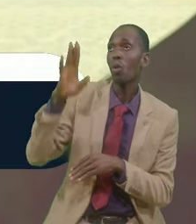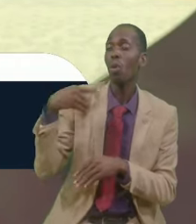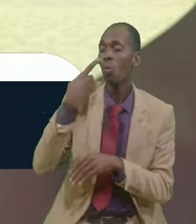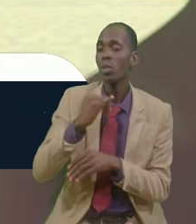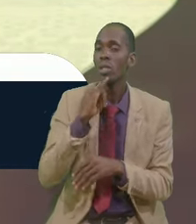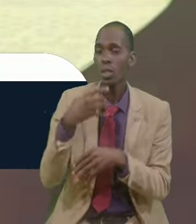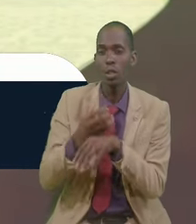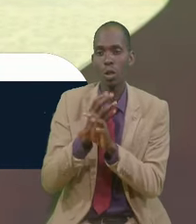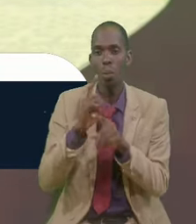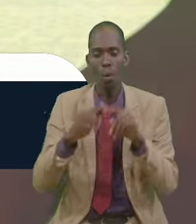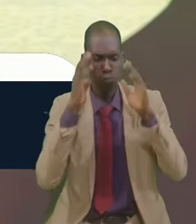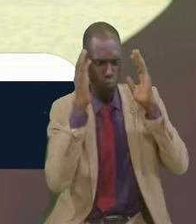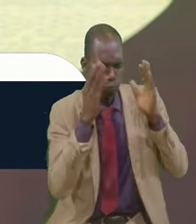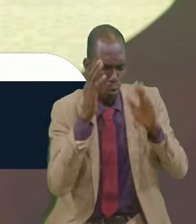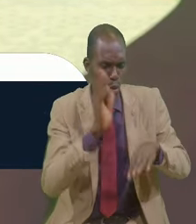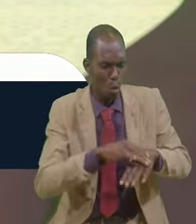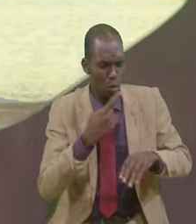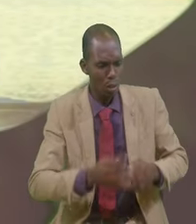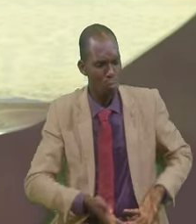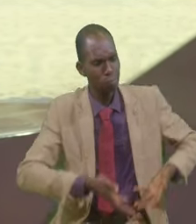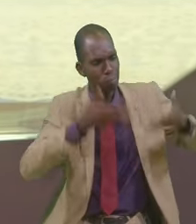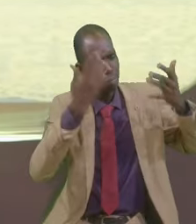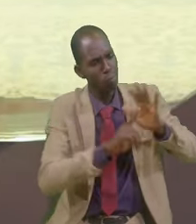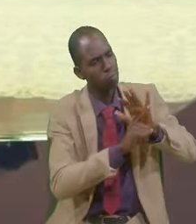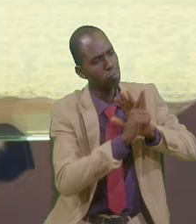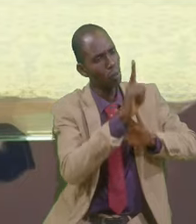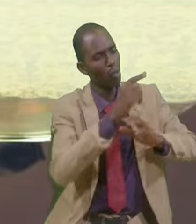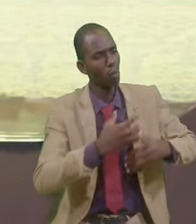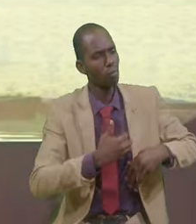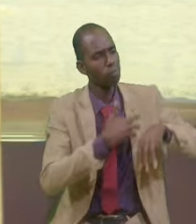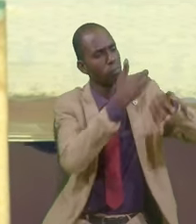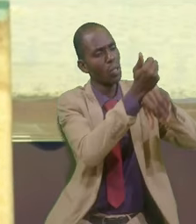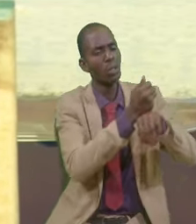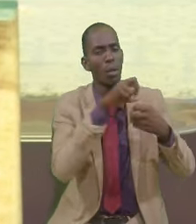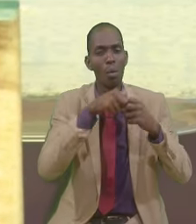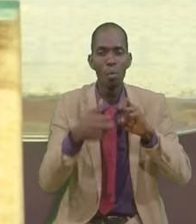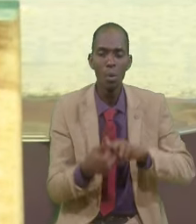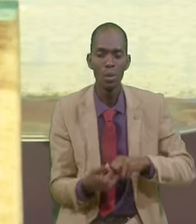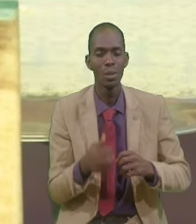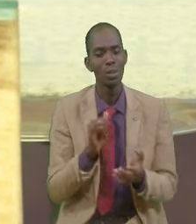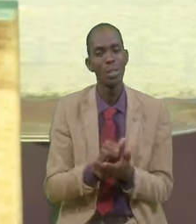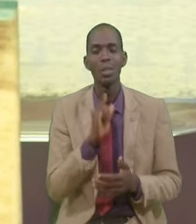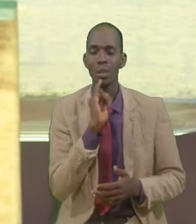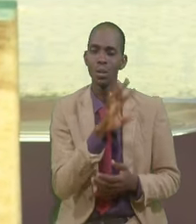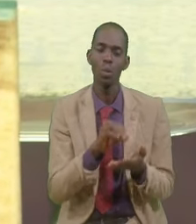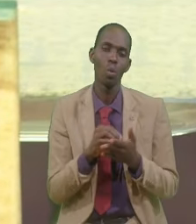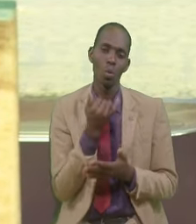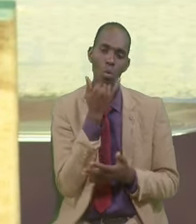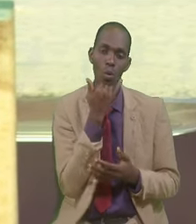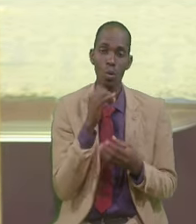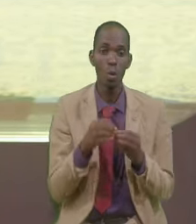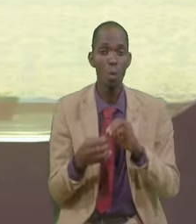looking at the one who is able to remove that mountain. They were focusing on their mountain. Number four,